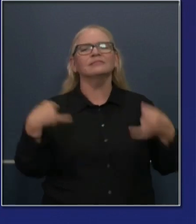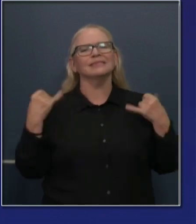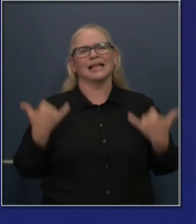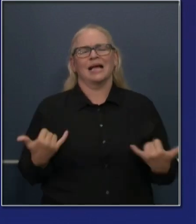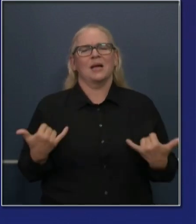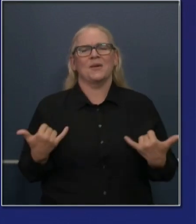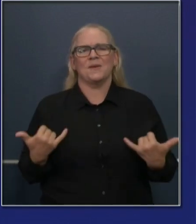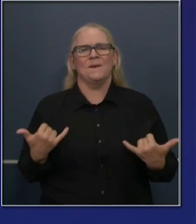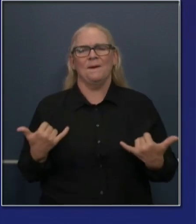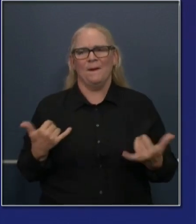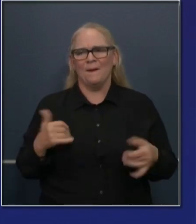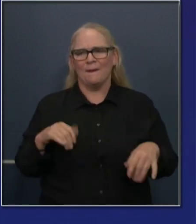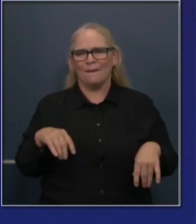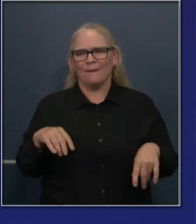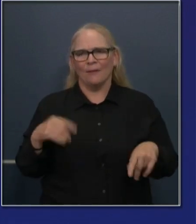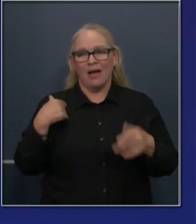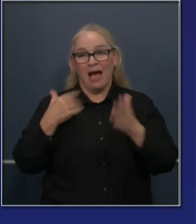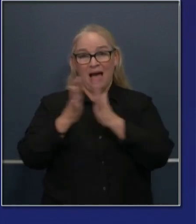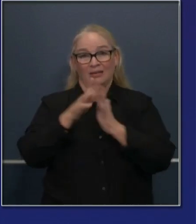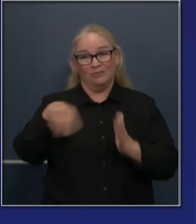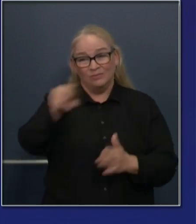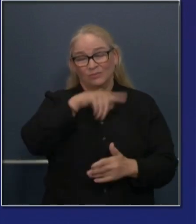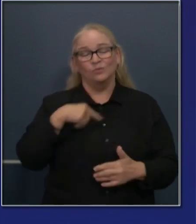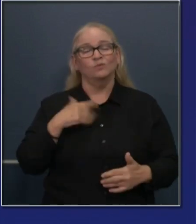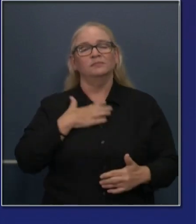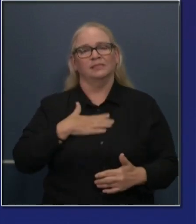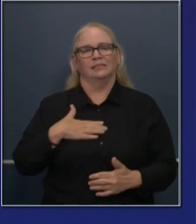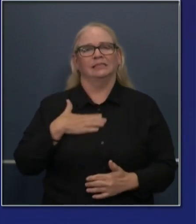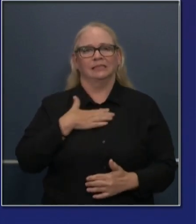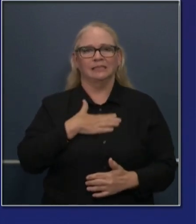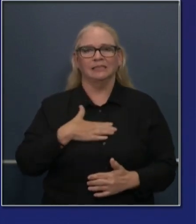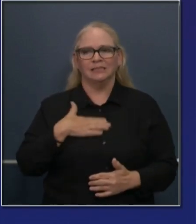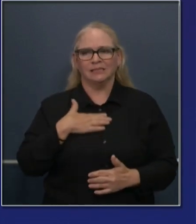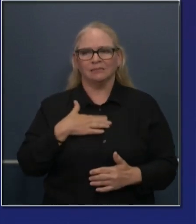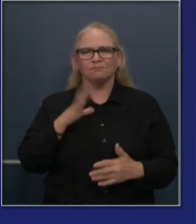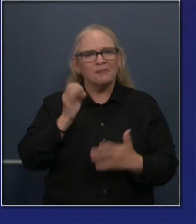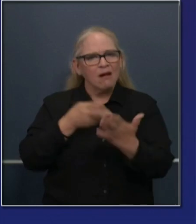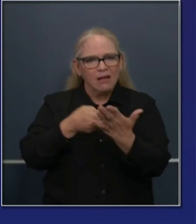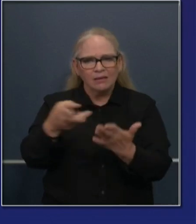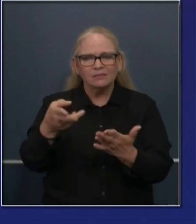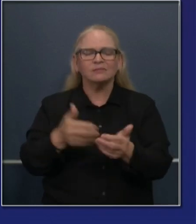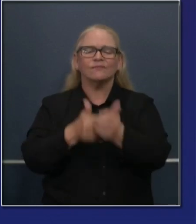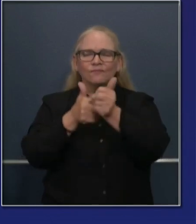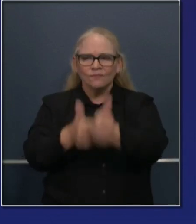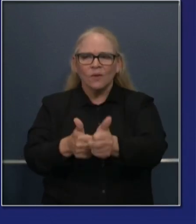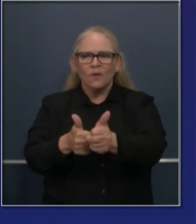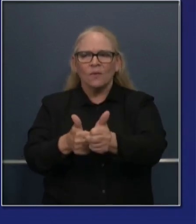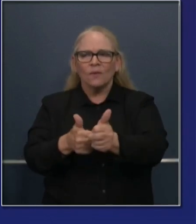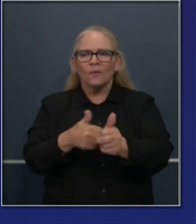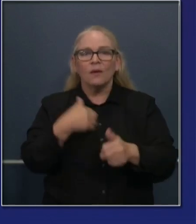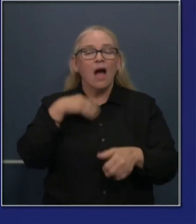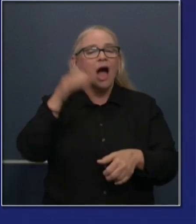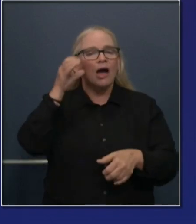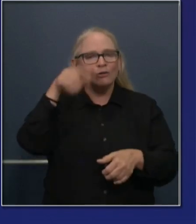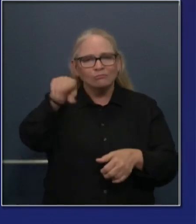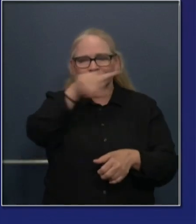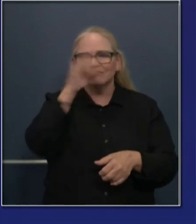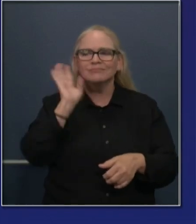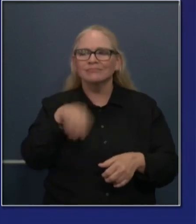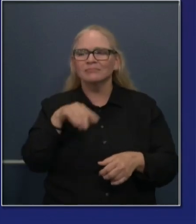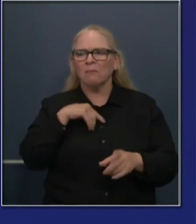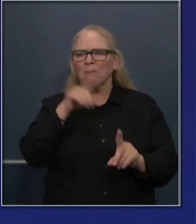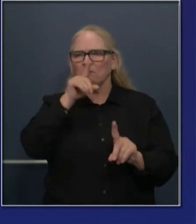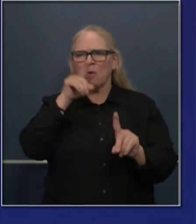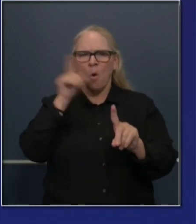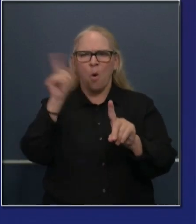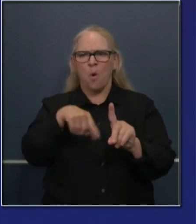that's foundational. And so to all the business leaders out there, trust me, I hear you. We're not trying to target enforcement to just be